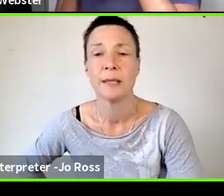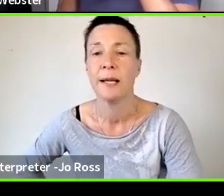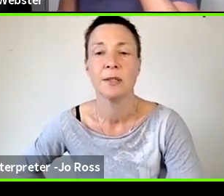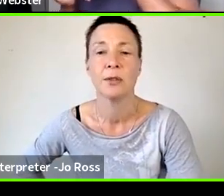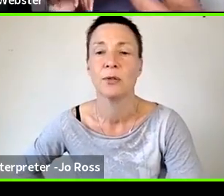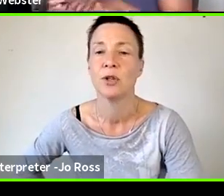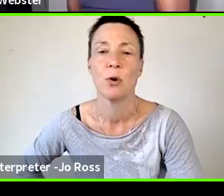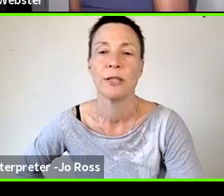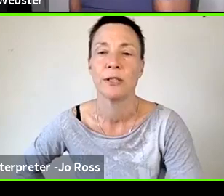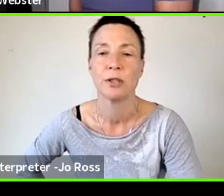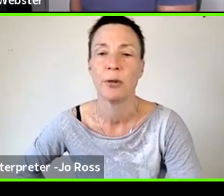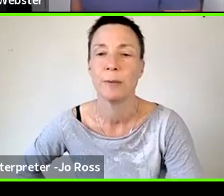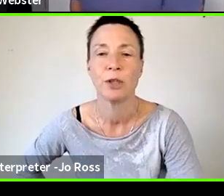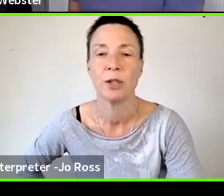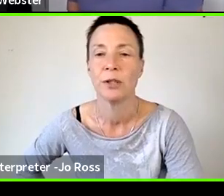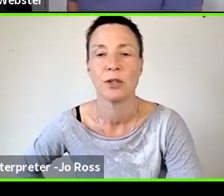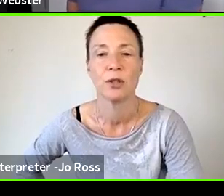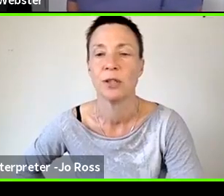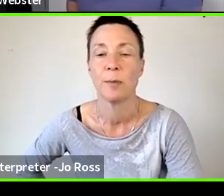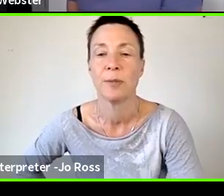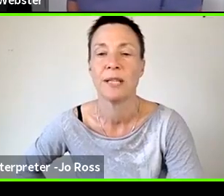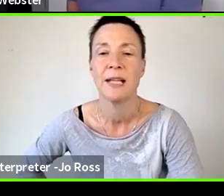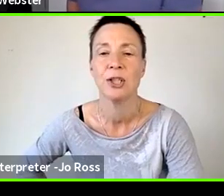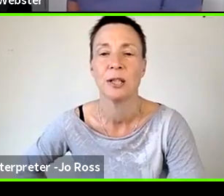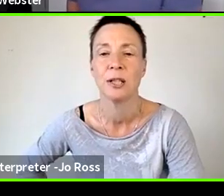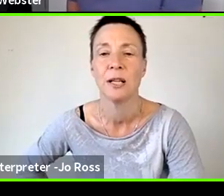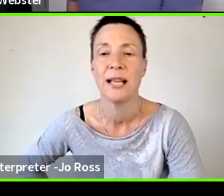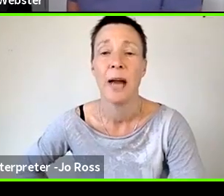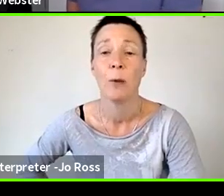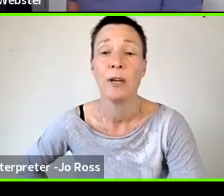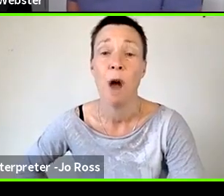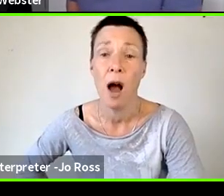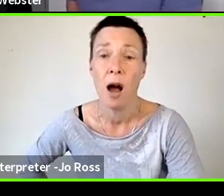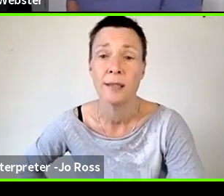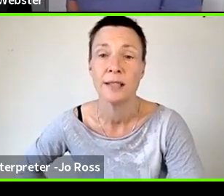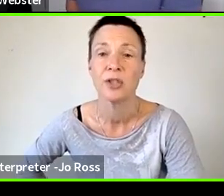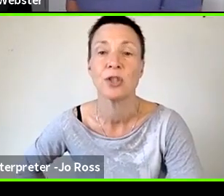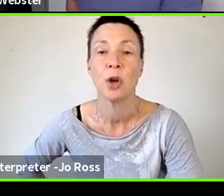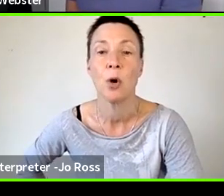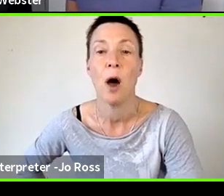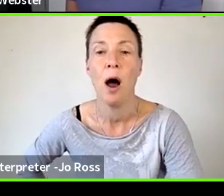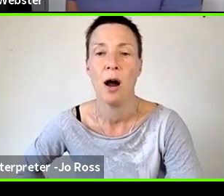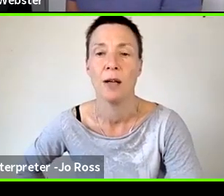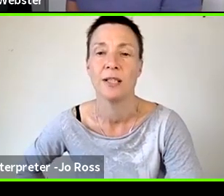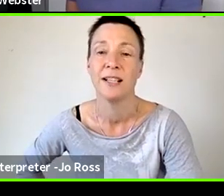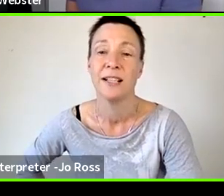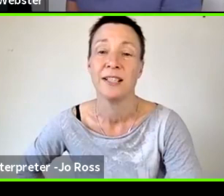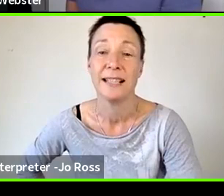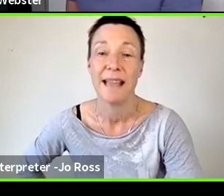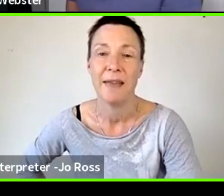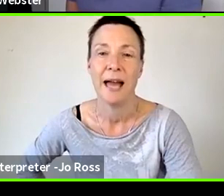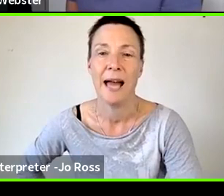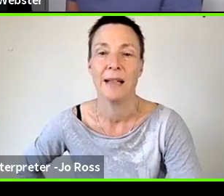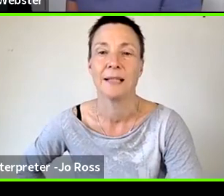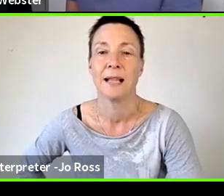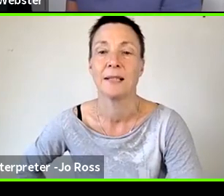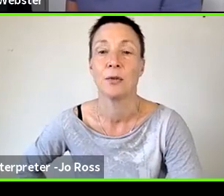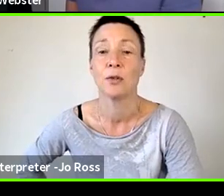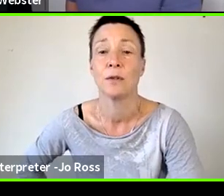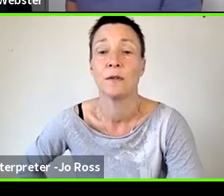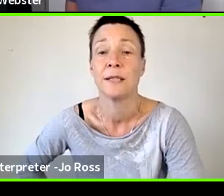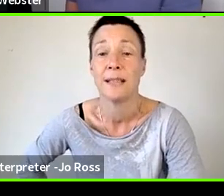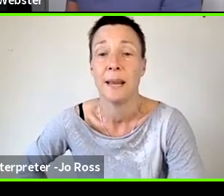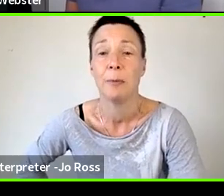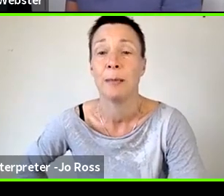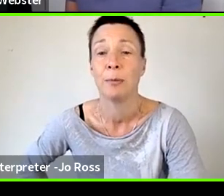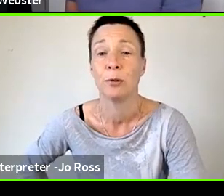no subtitles, no audio description, there's no interpretation. And when you ask, it's so hard to get that access.